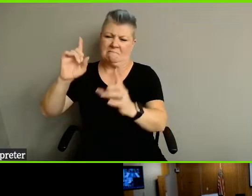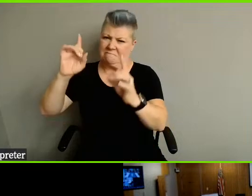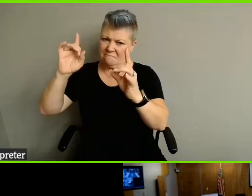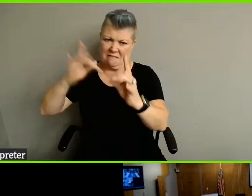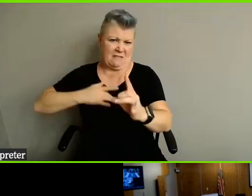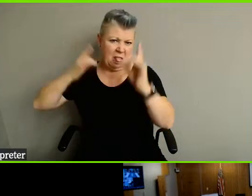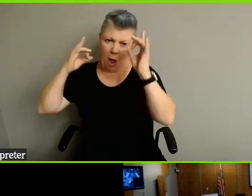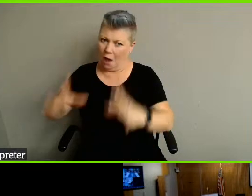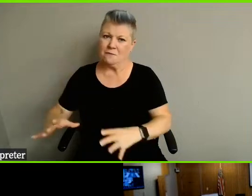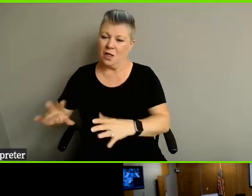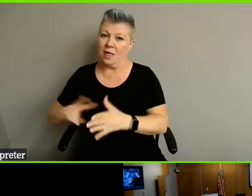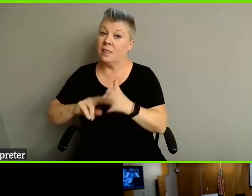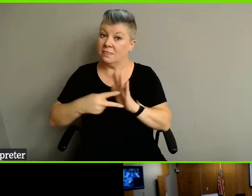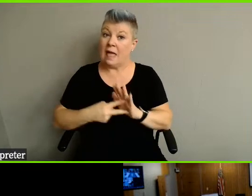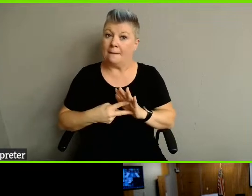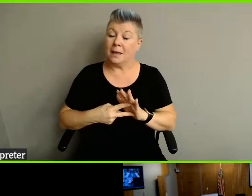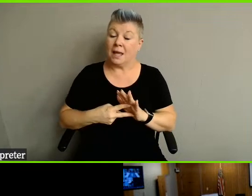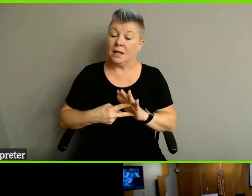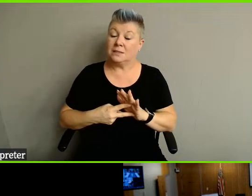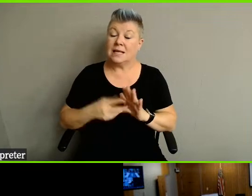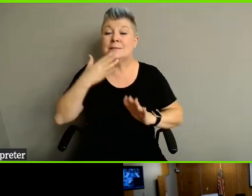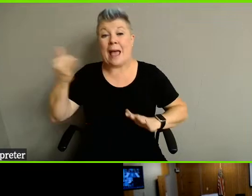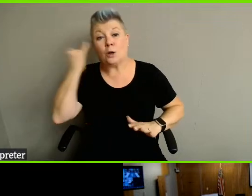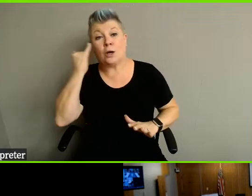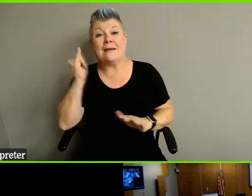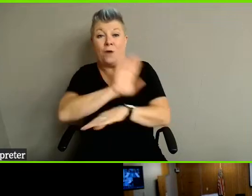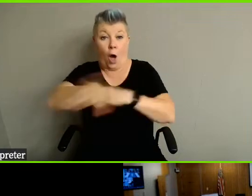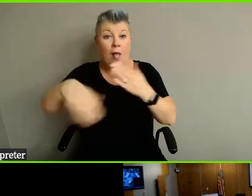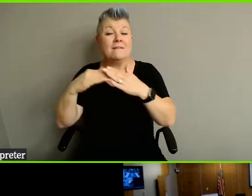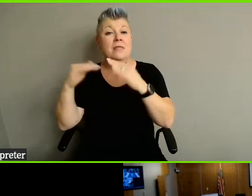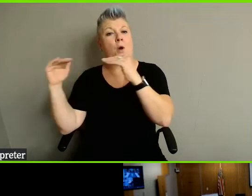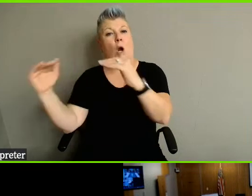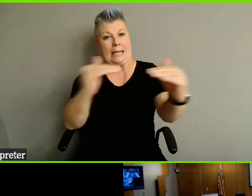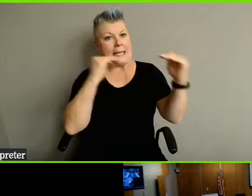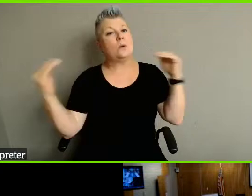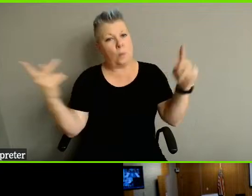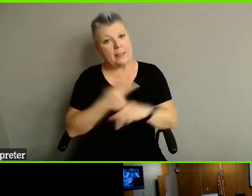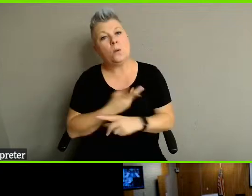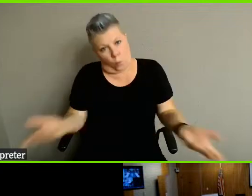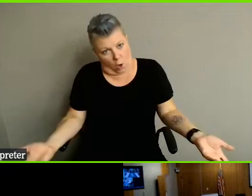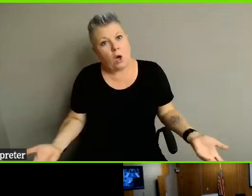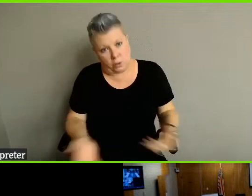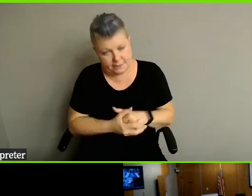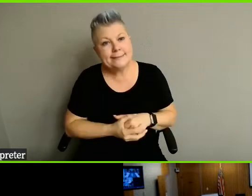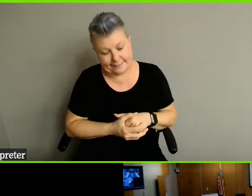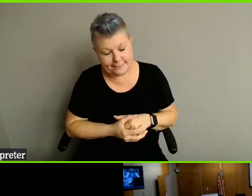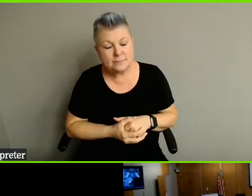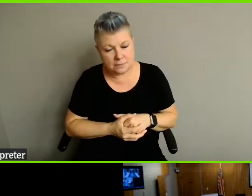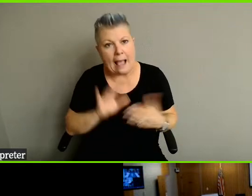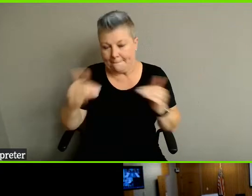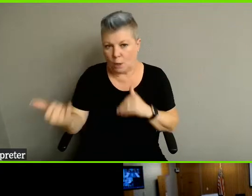got better, but actually everybody got equally worse. Right, yeah. We all got unhappy, but you got unhappier more.